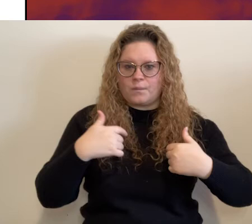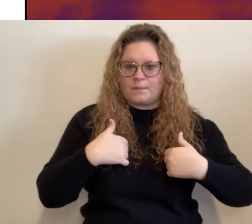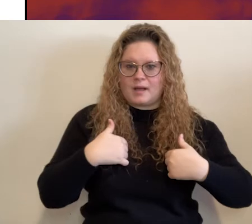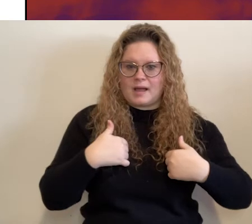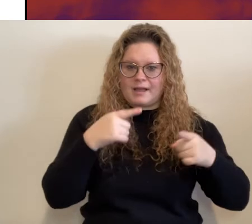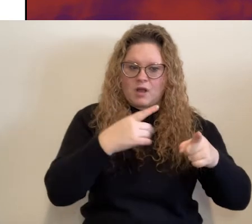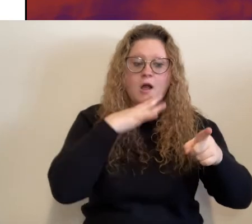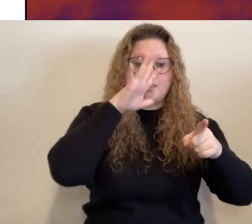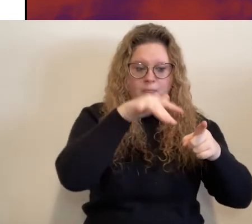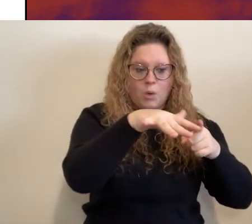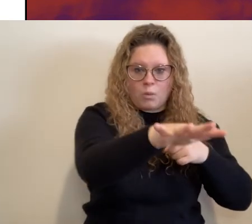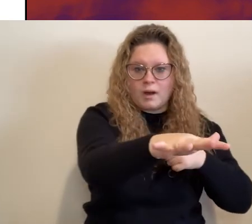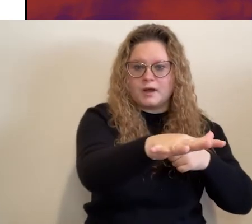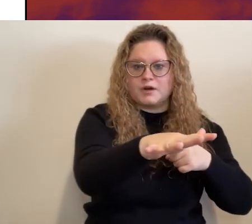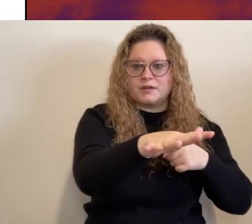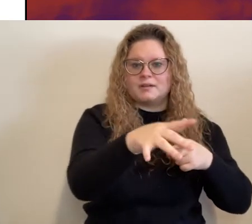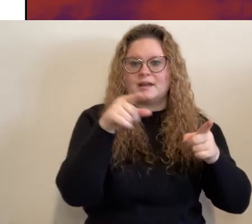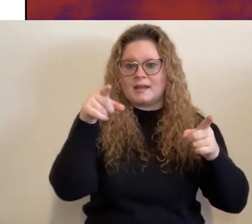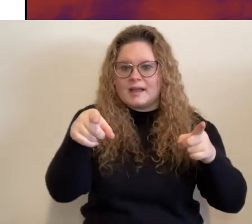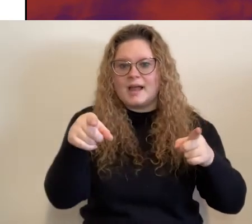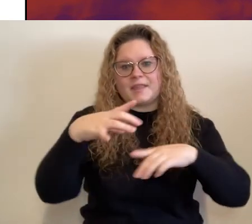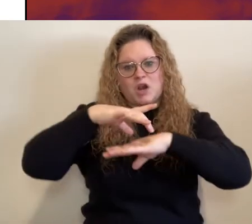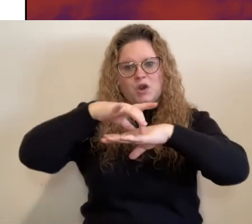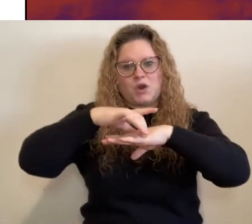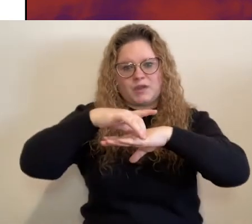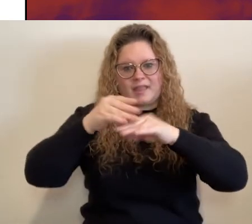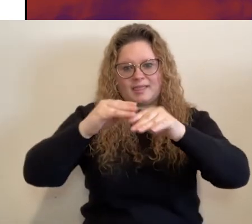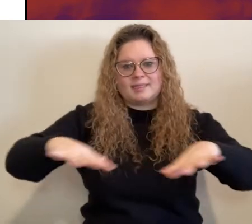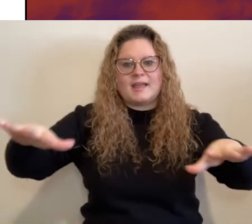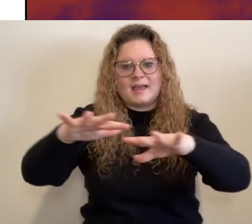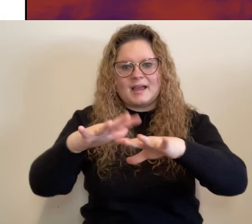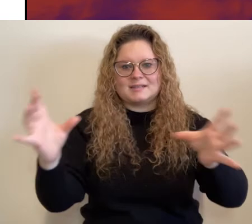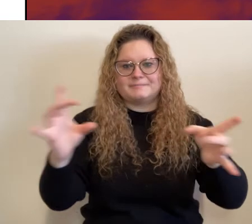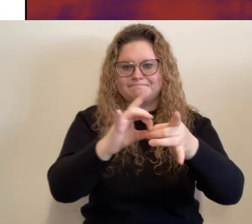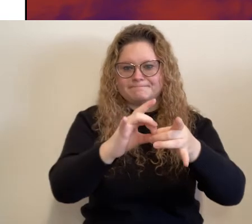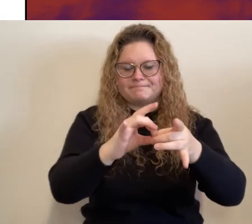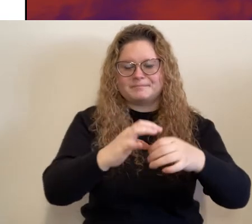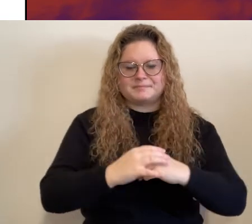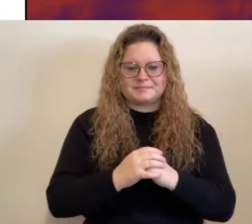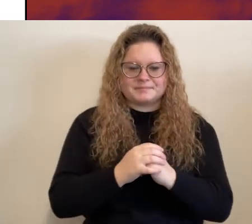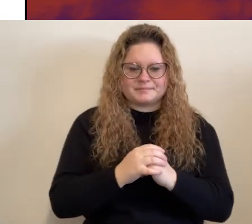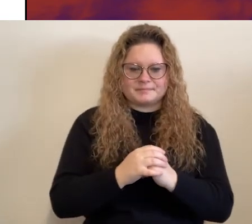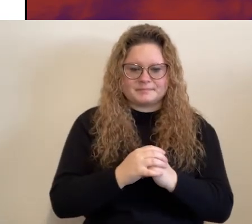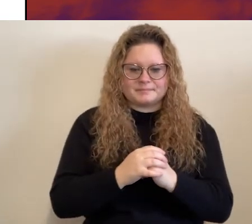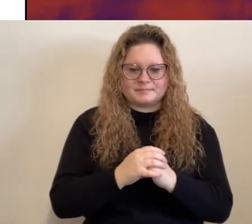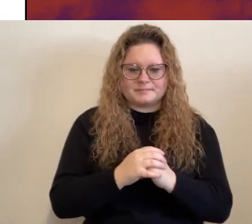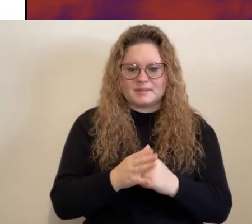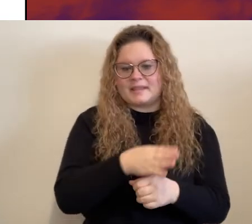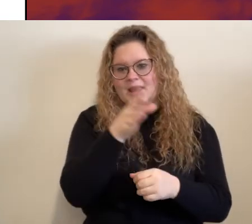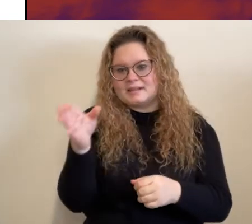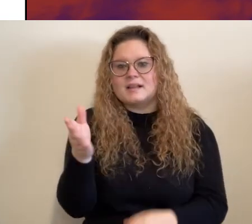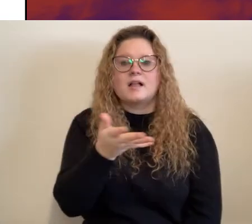earthy elements and the aquatic elements in the brand. and also that goes into the grass as